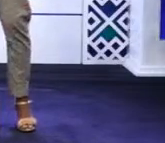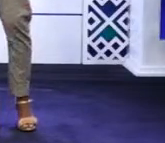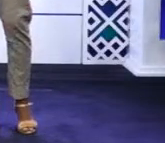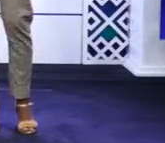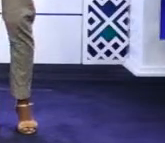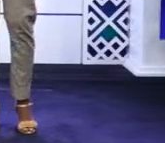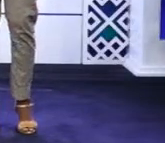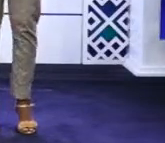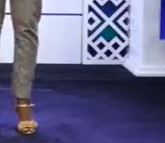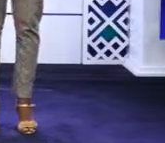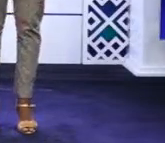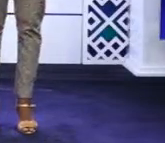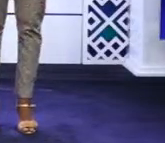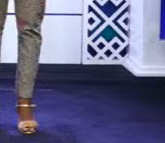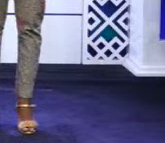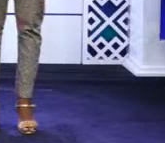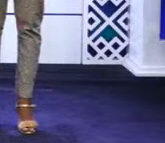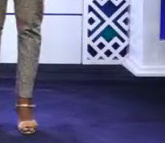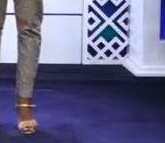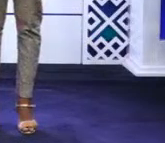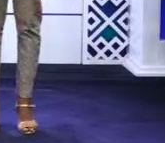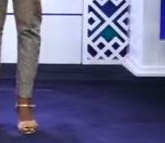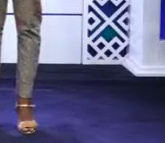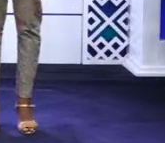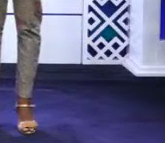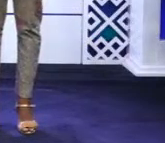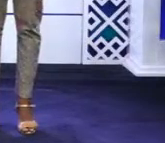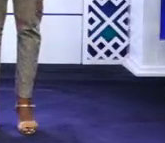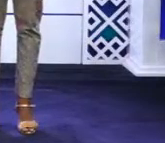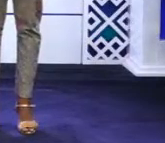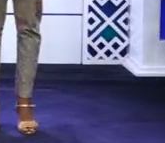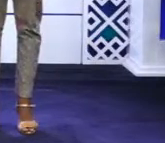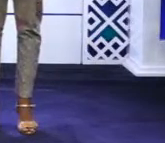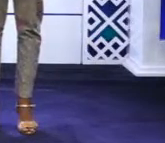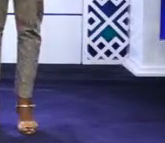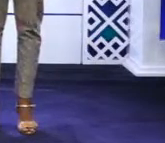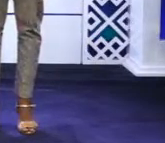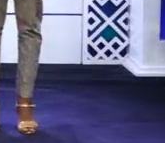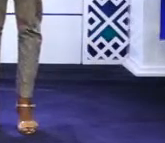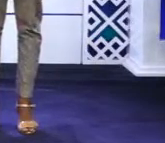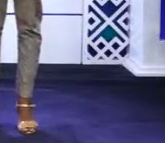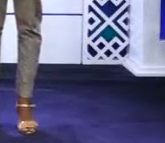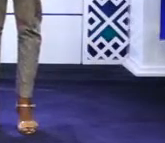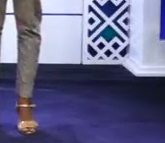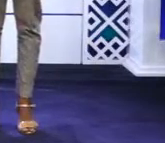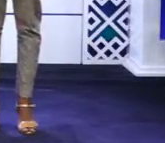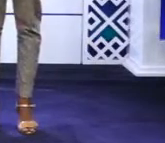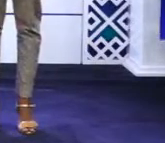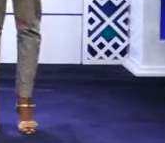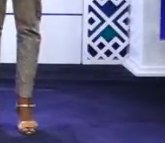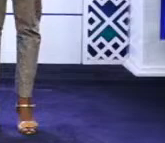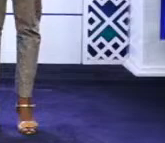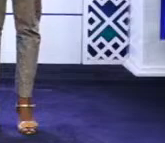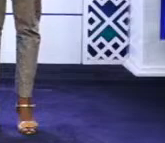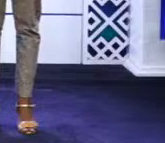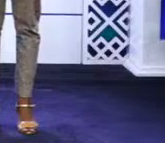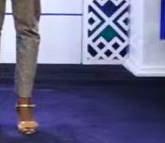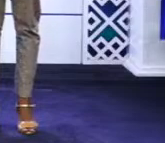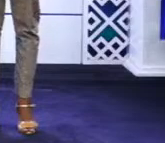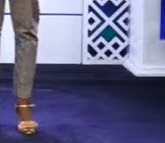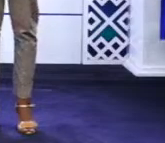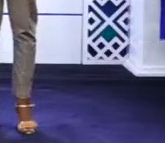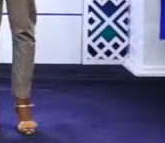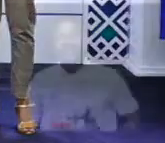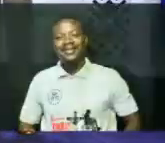heart. We live as living witnesses, oh God, in the name of Jesus, for sending your son, Lord. We